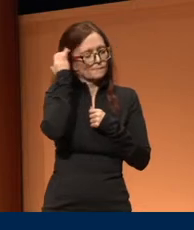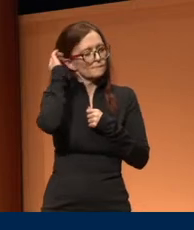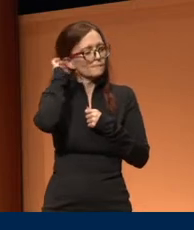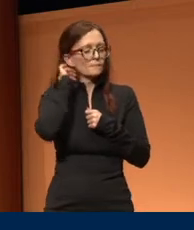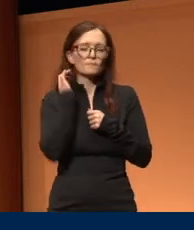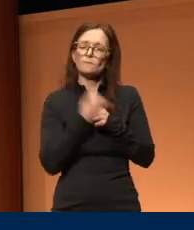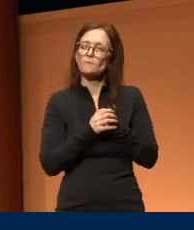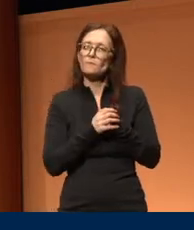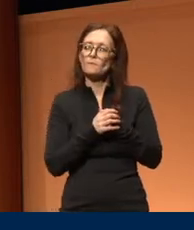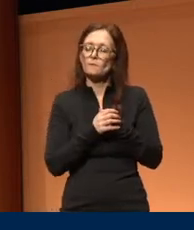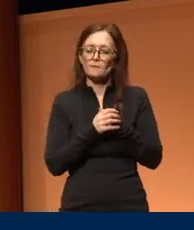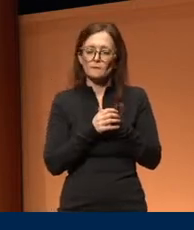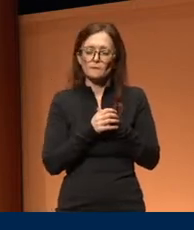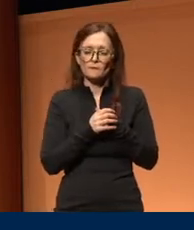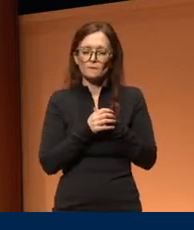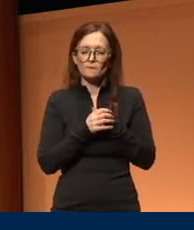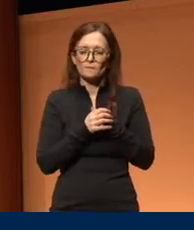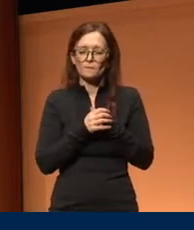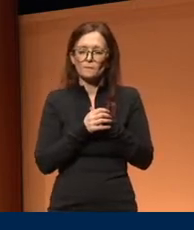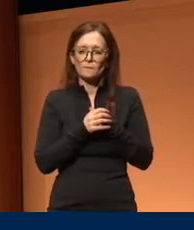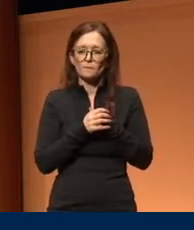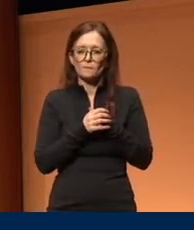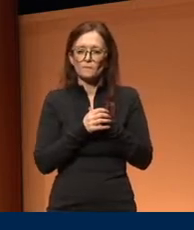Let me turn now to objections.